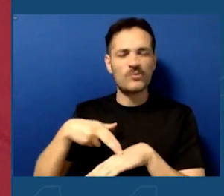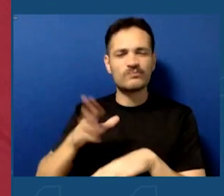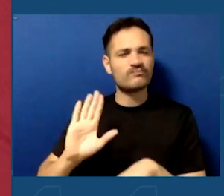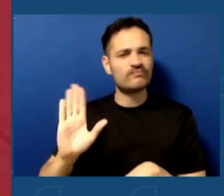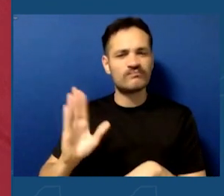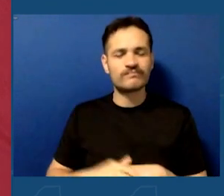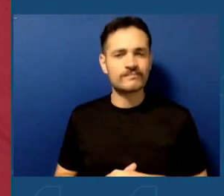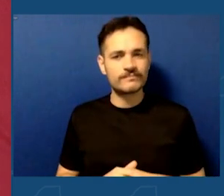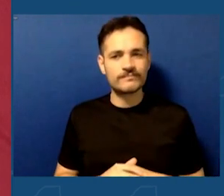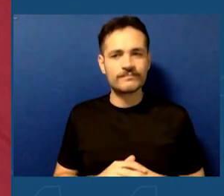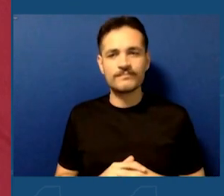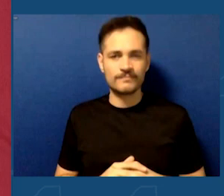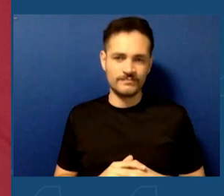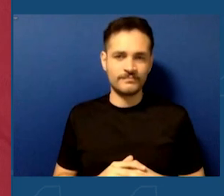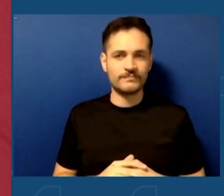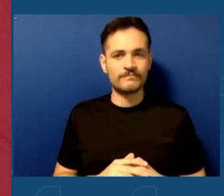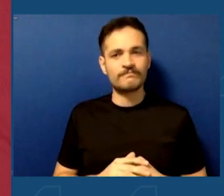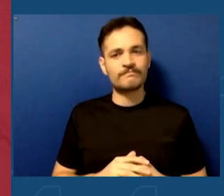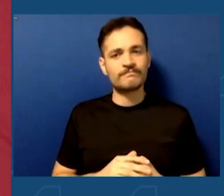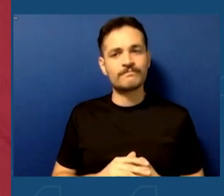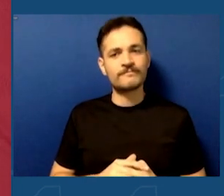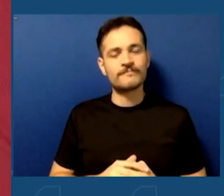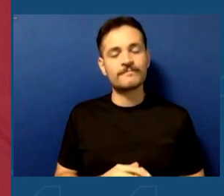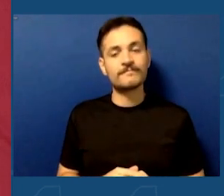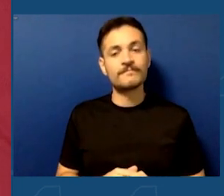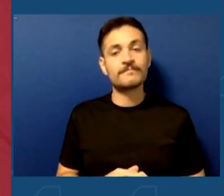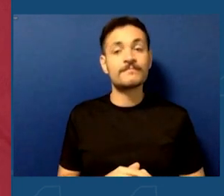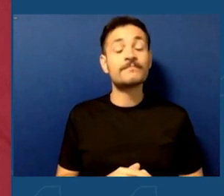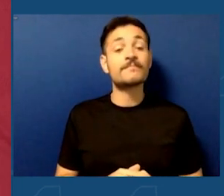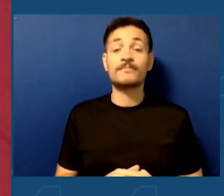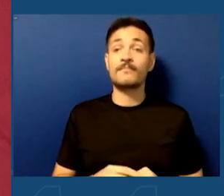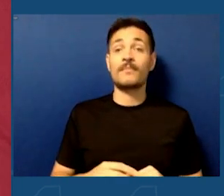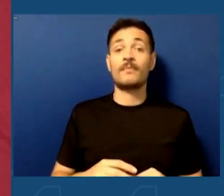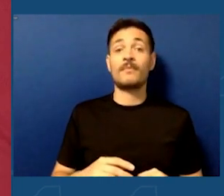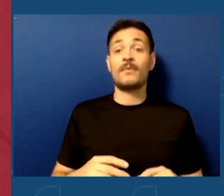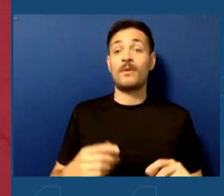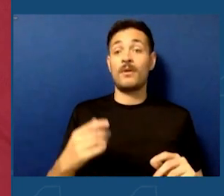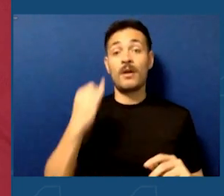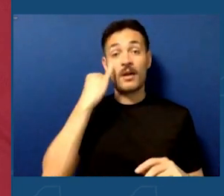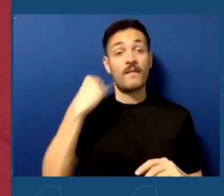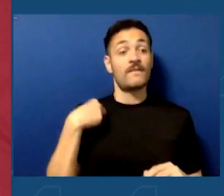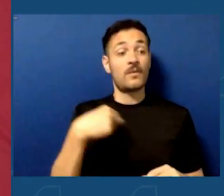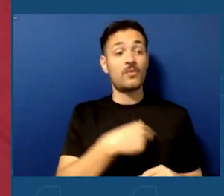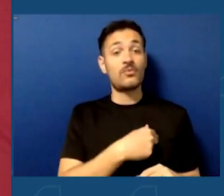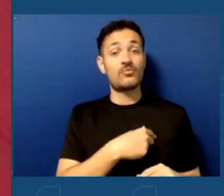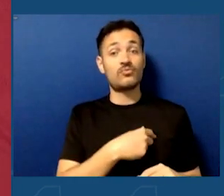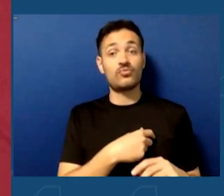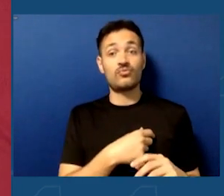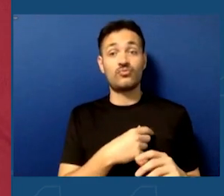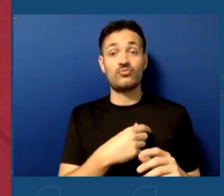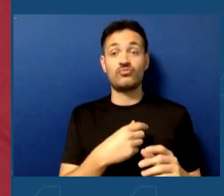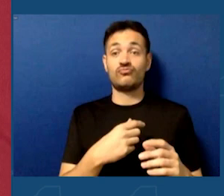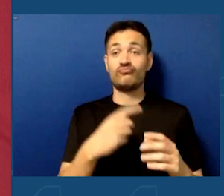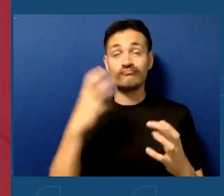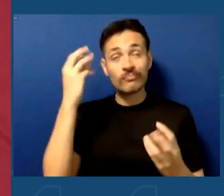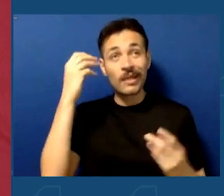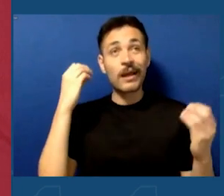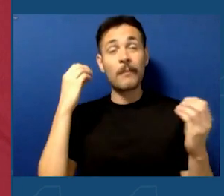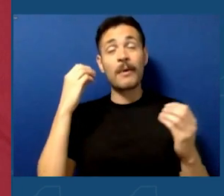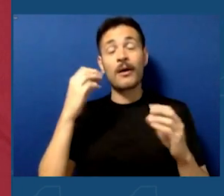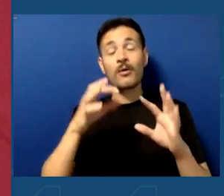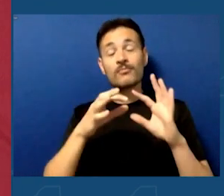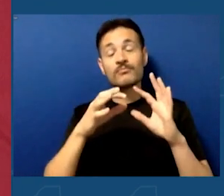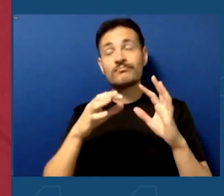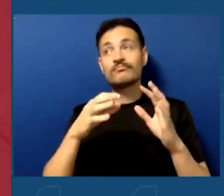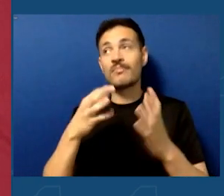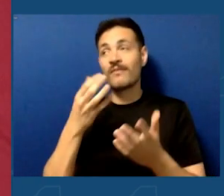And when we look at everything that goes on between bankruptcy, financial crisis,